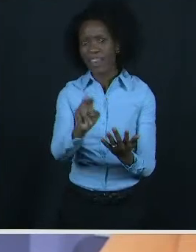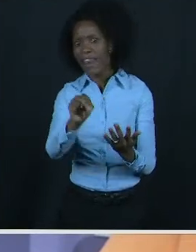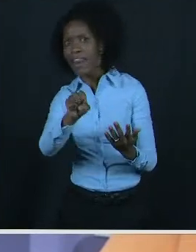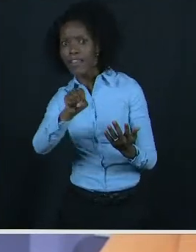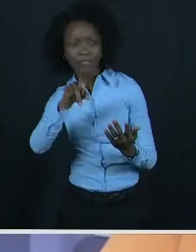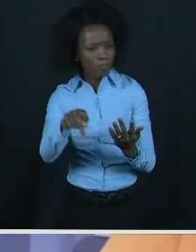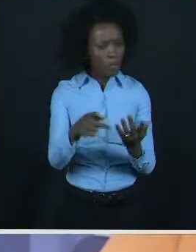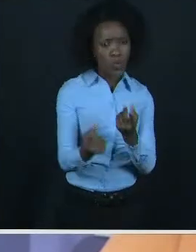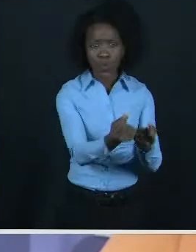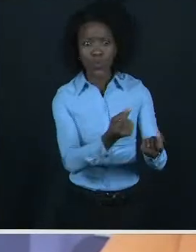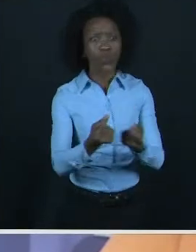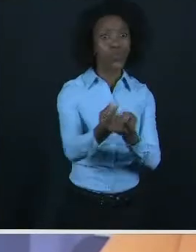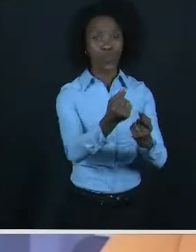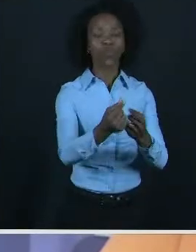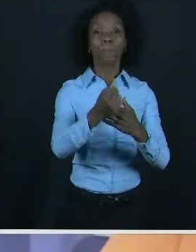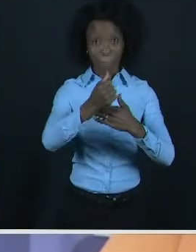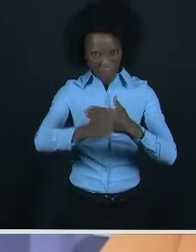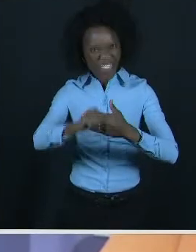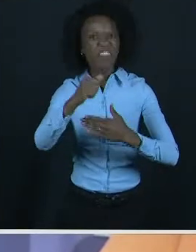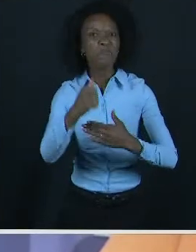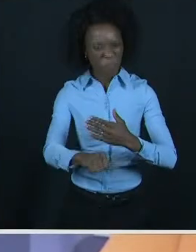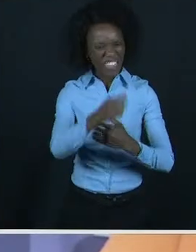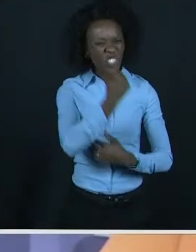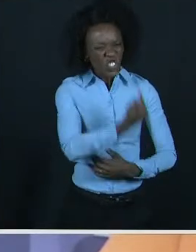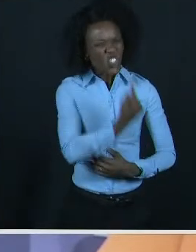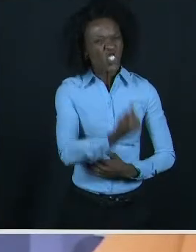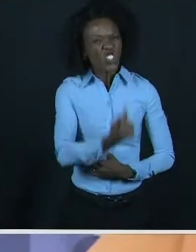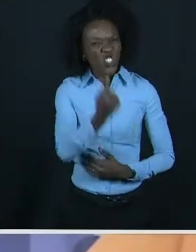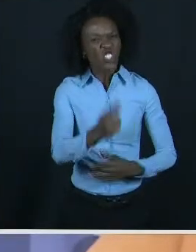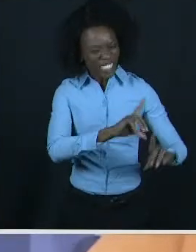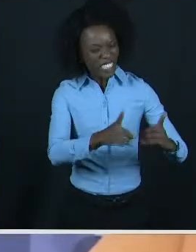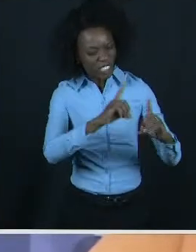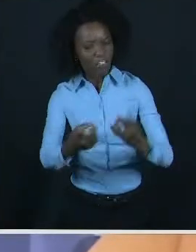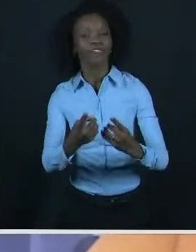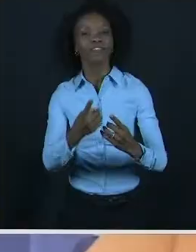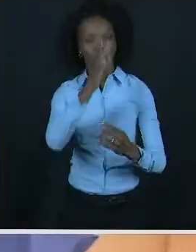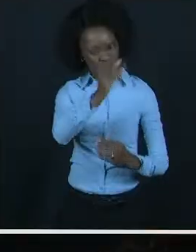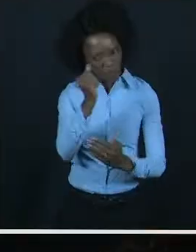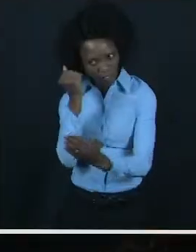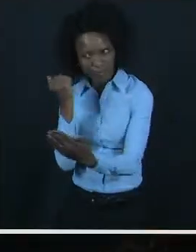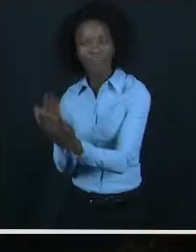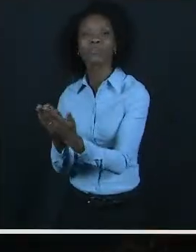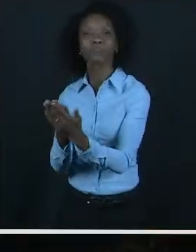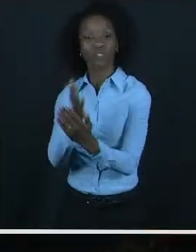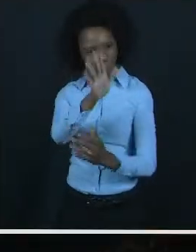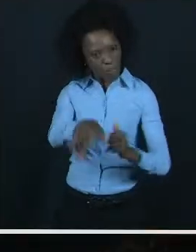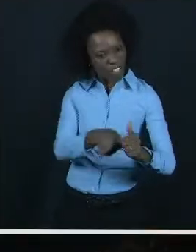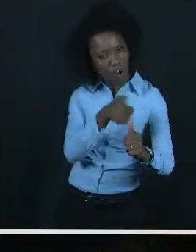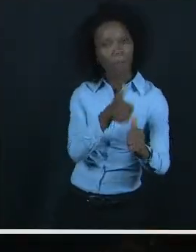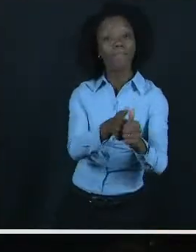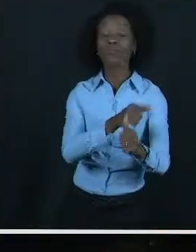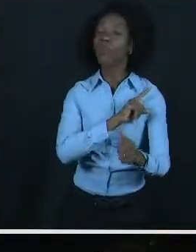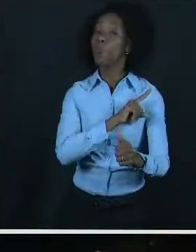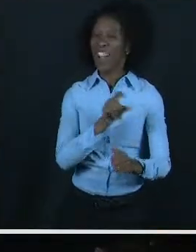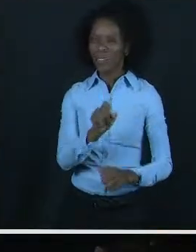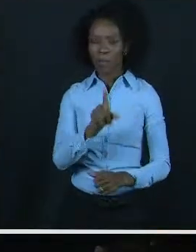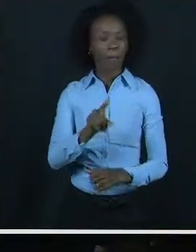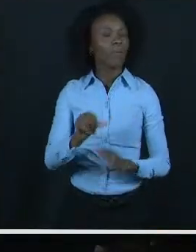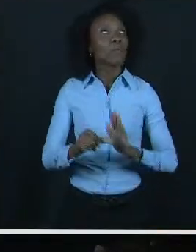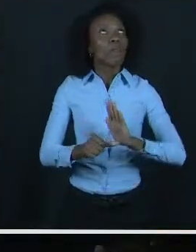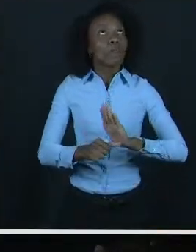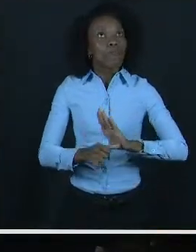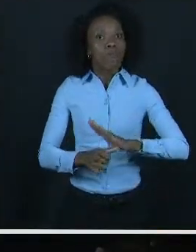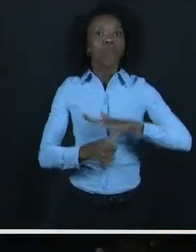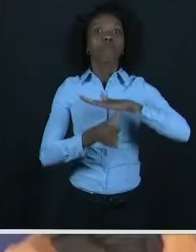are given on a monthly basis by all is adhered to. Because this is too important,